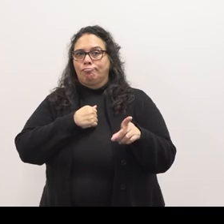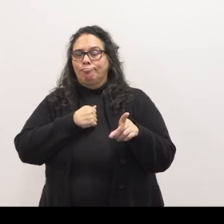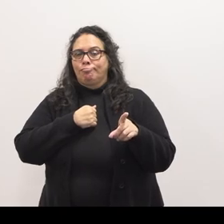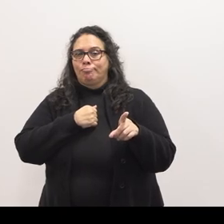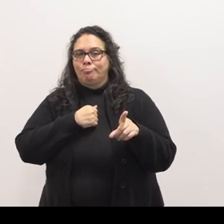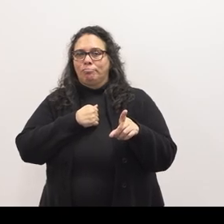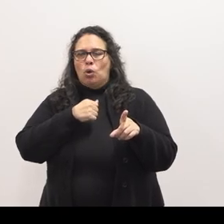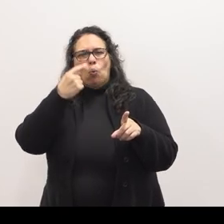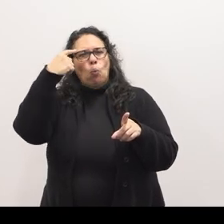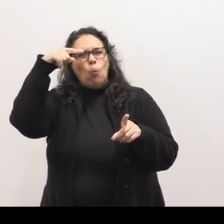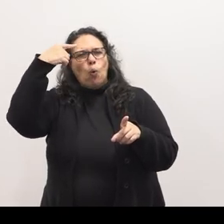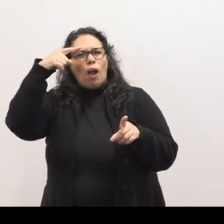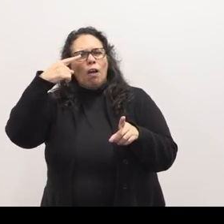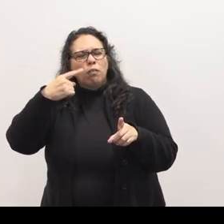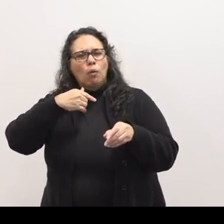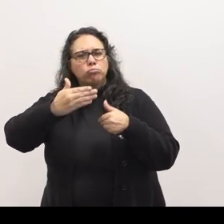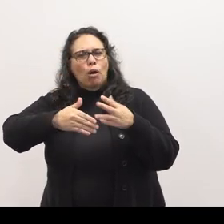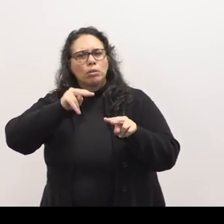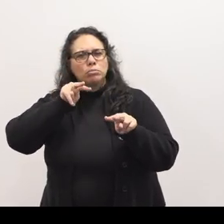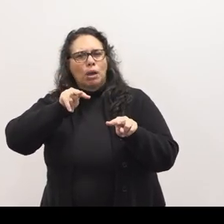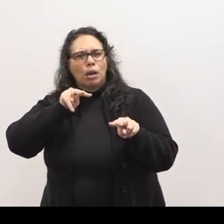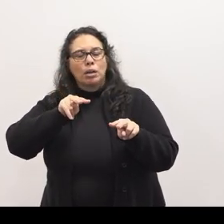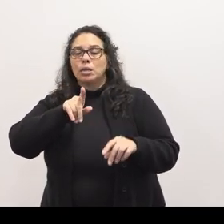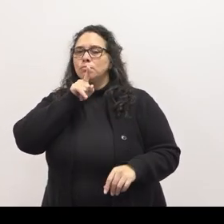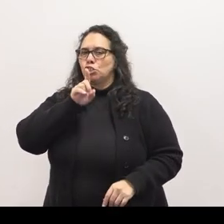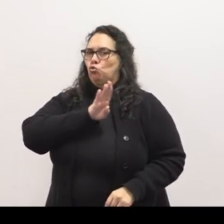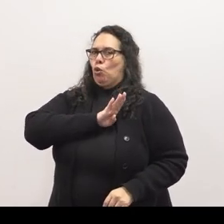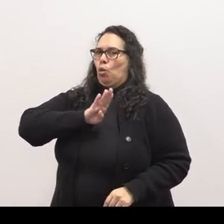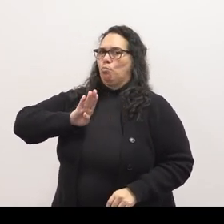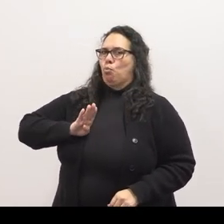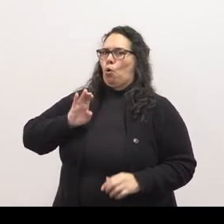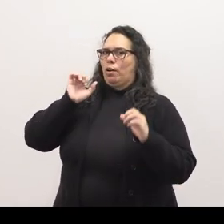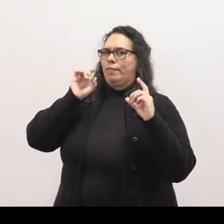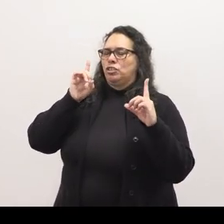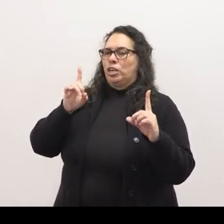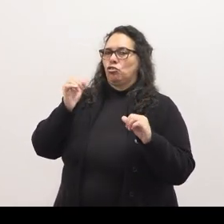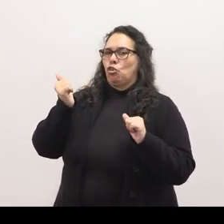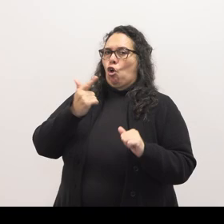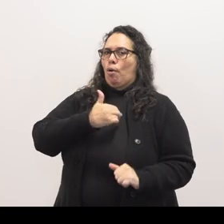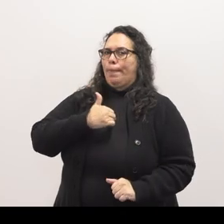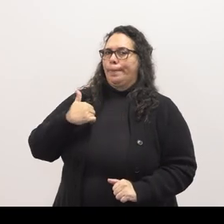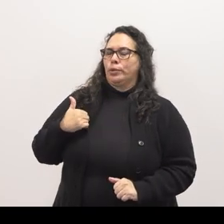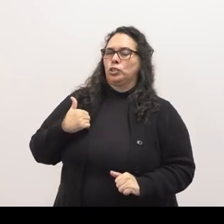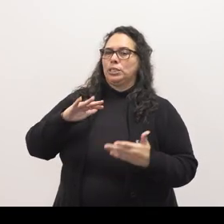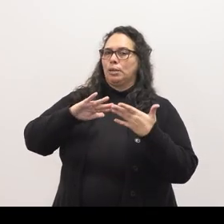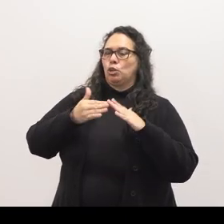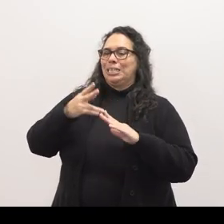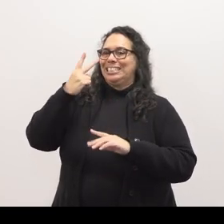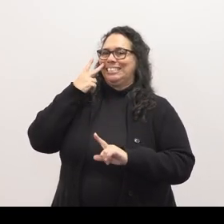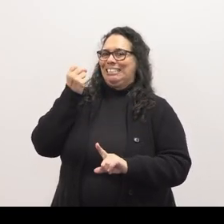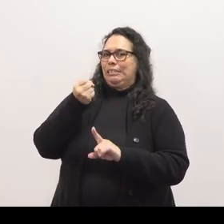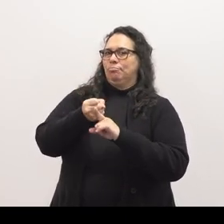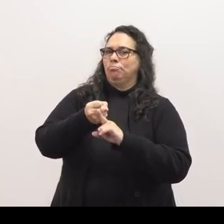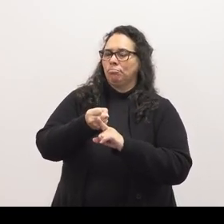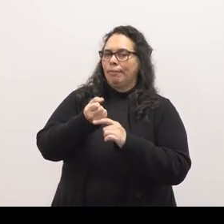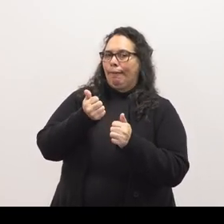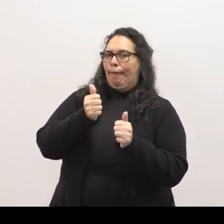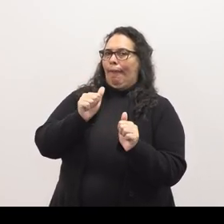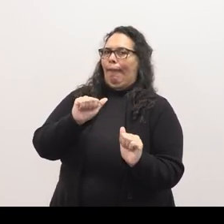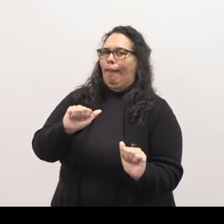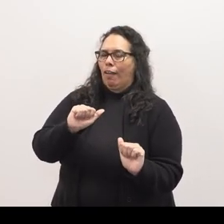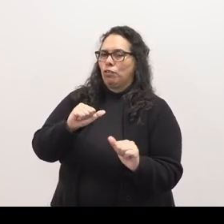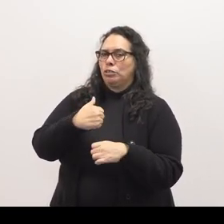progress monitoring, it's to ensure that the Board of Education and all members of the community can see the impact of our efforts in our